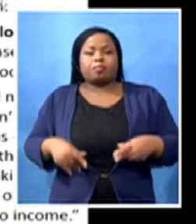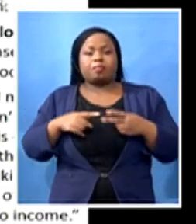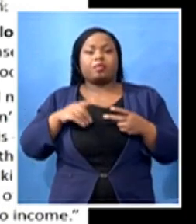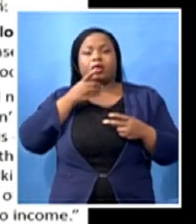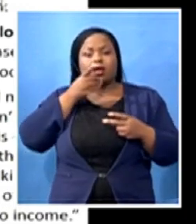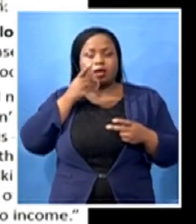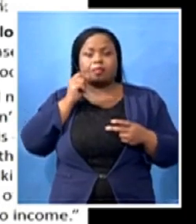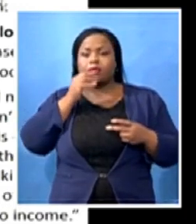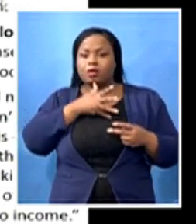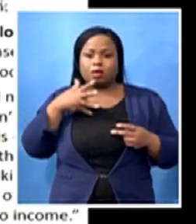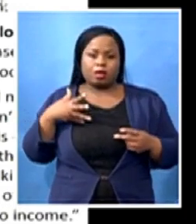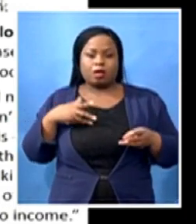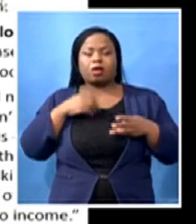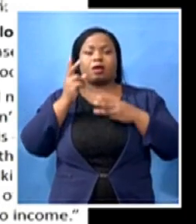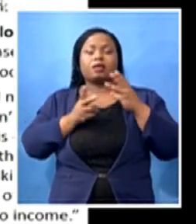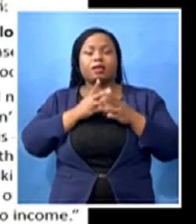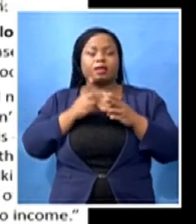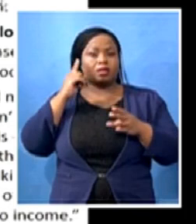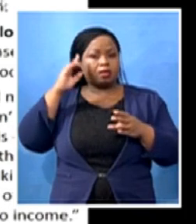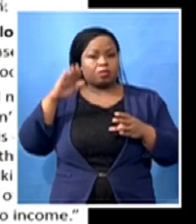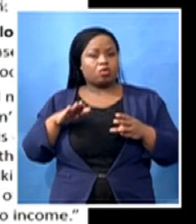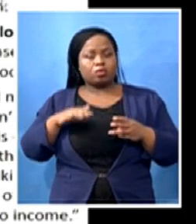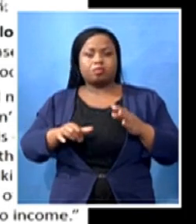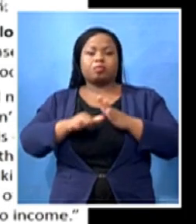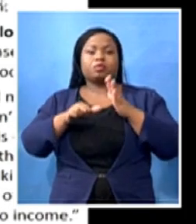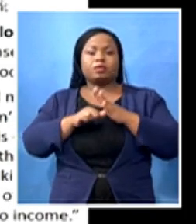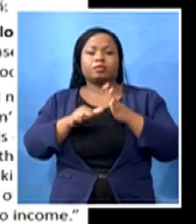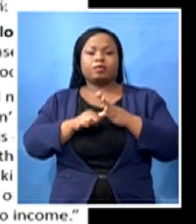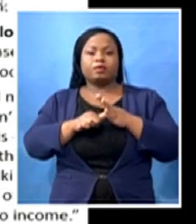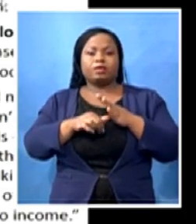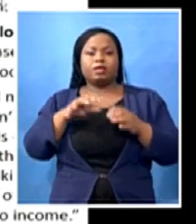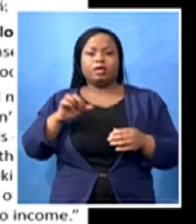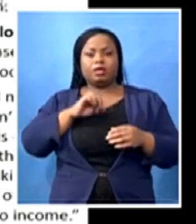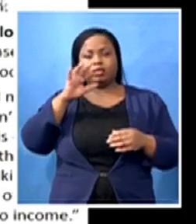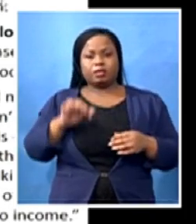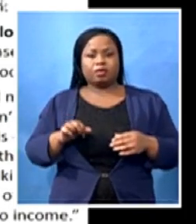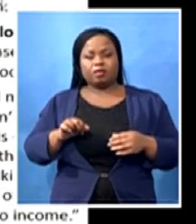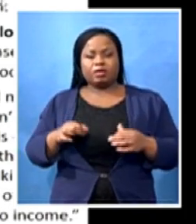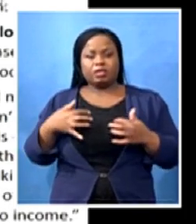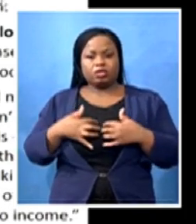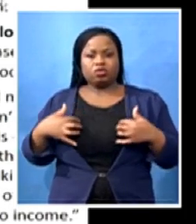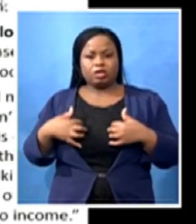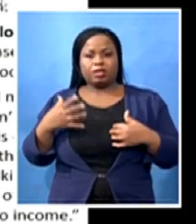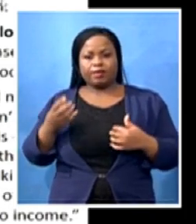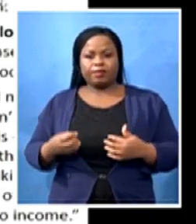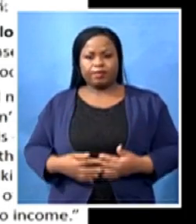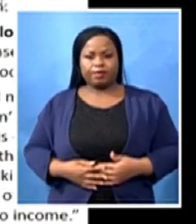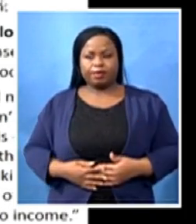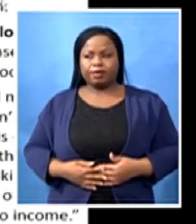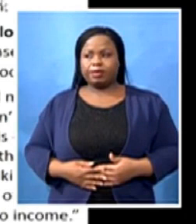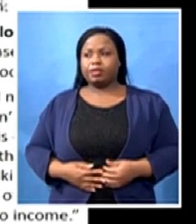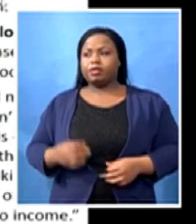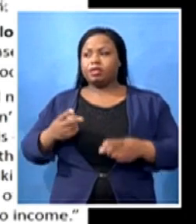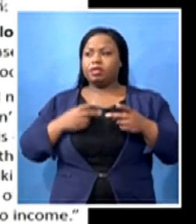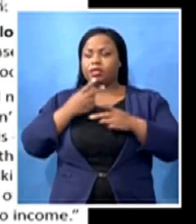marker of psychological distress as well. On the other hand, so the green shaded ones show that these